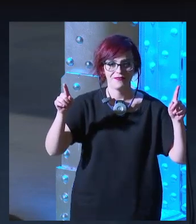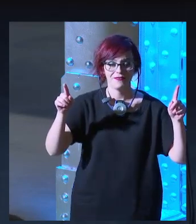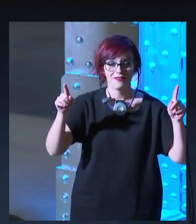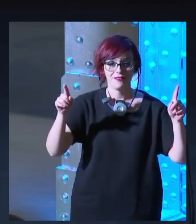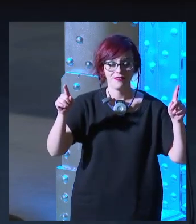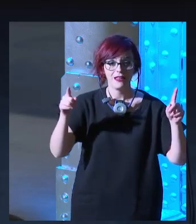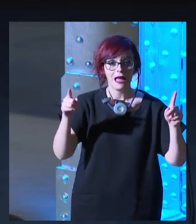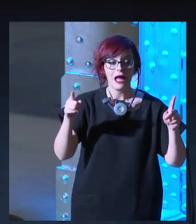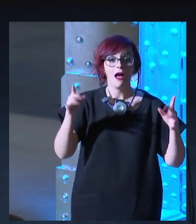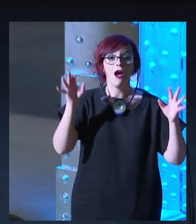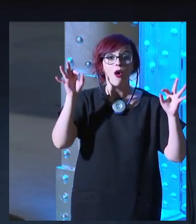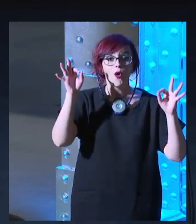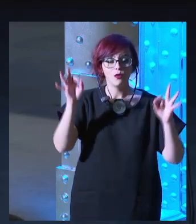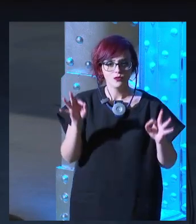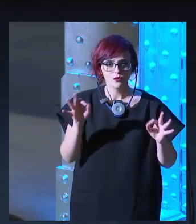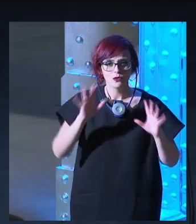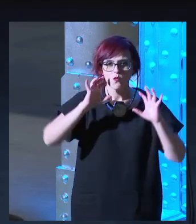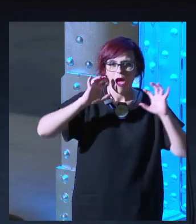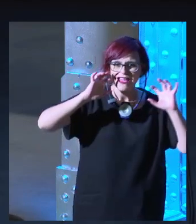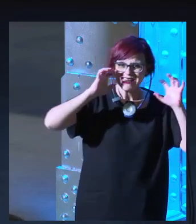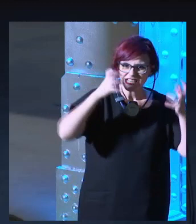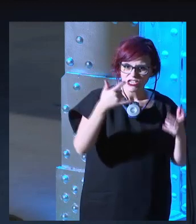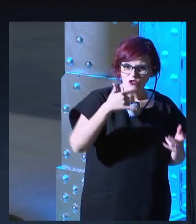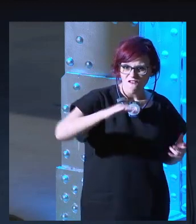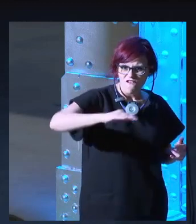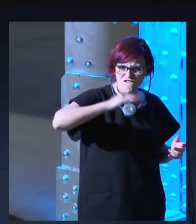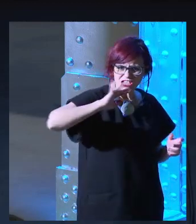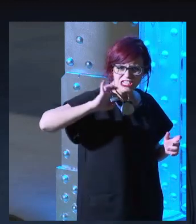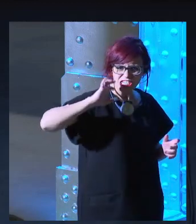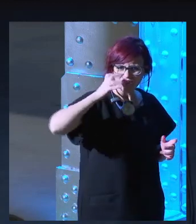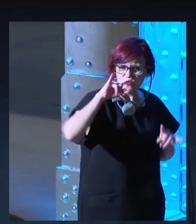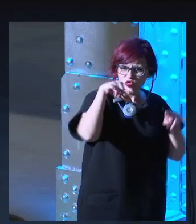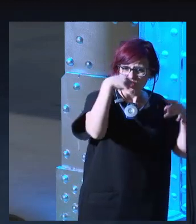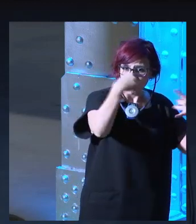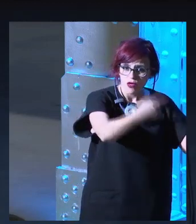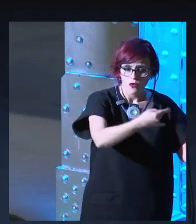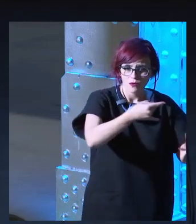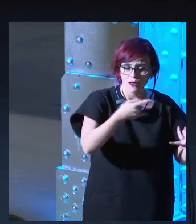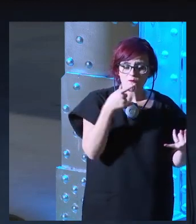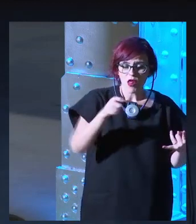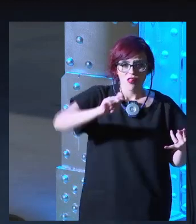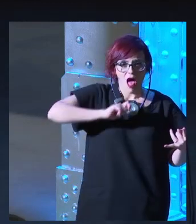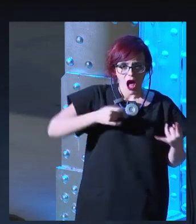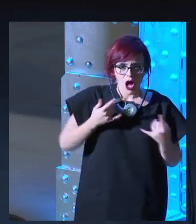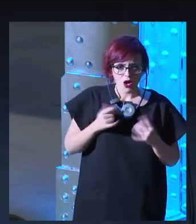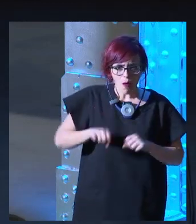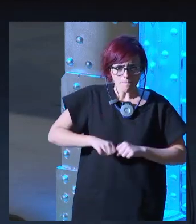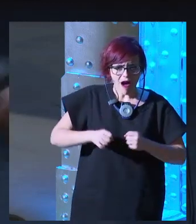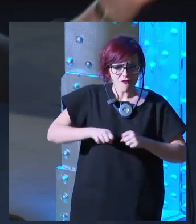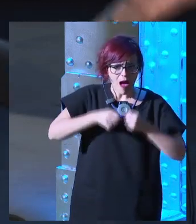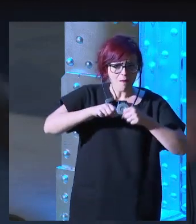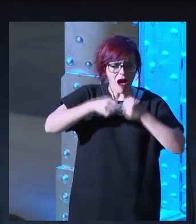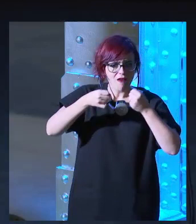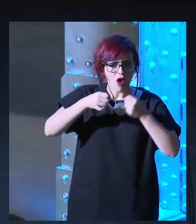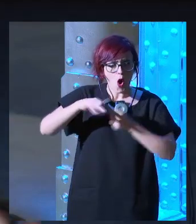self-destructive anger, yeah, which really destroys yourself and other people around you. You know, those angry people who are always